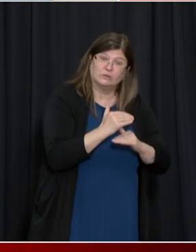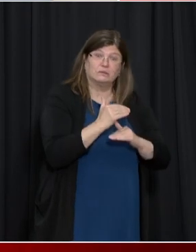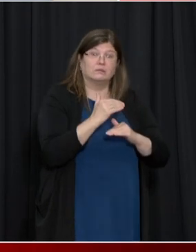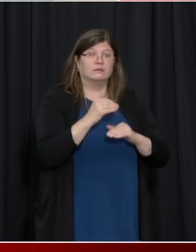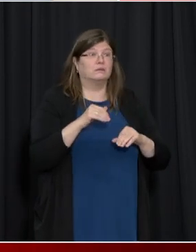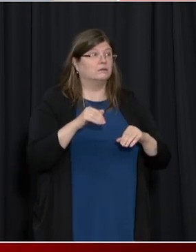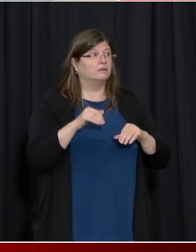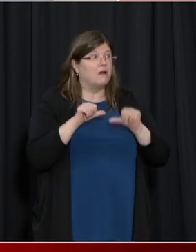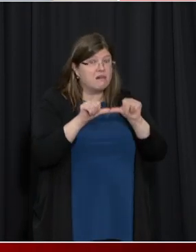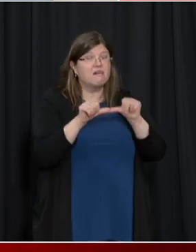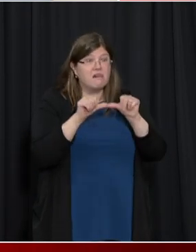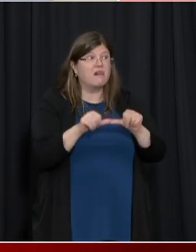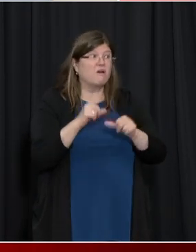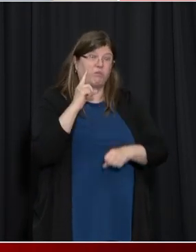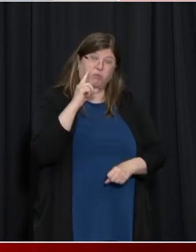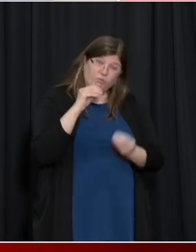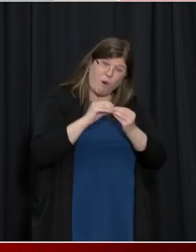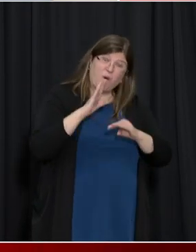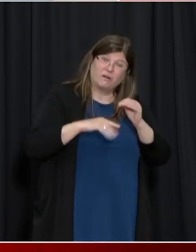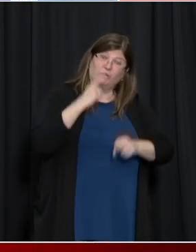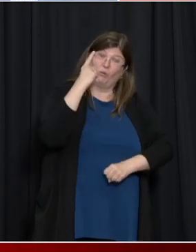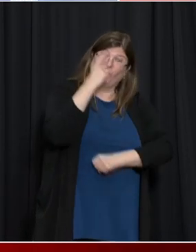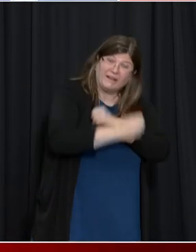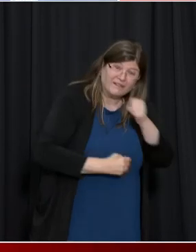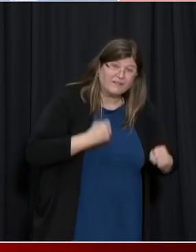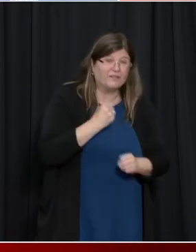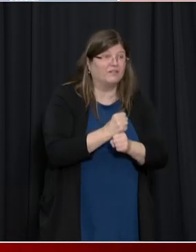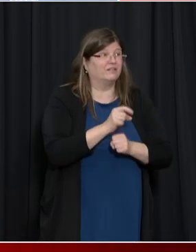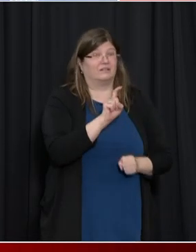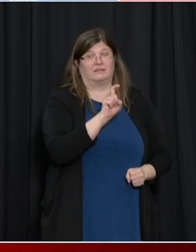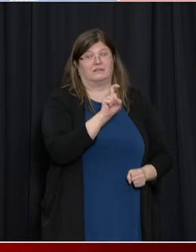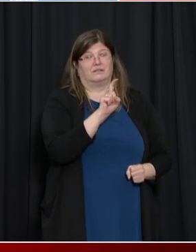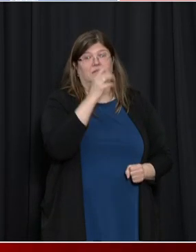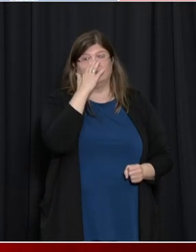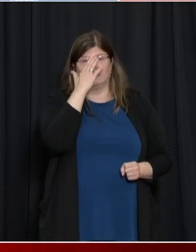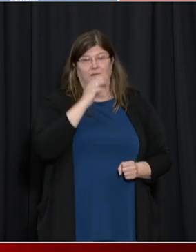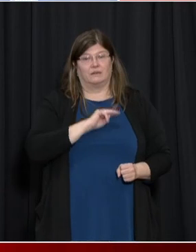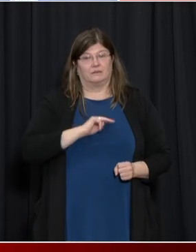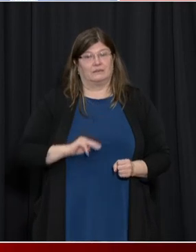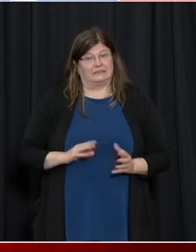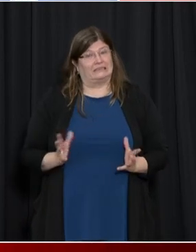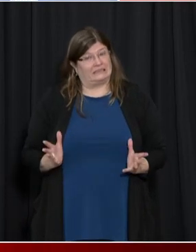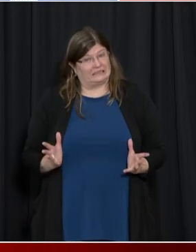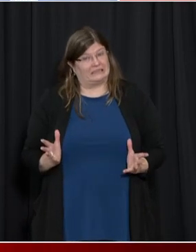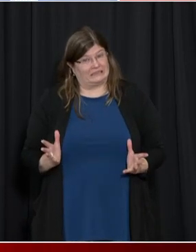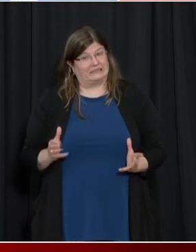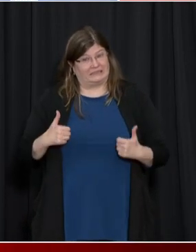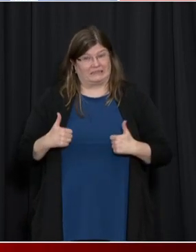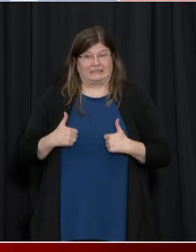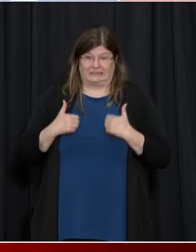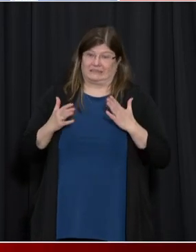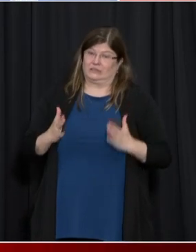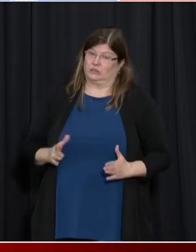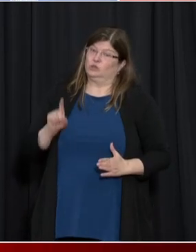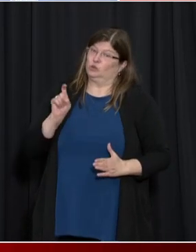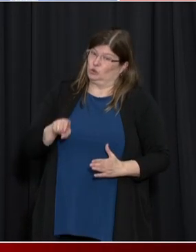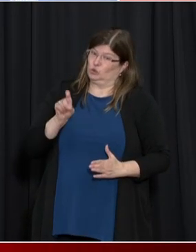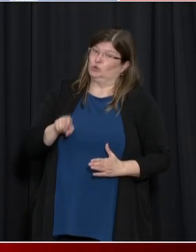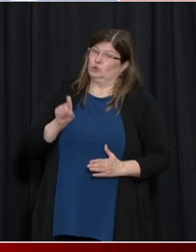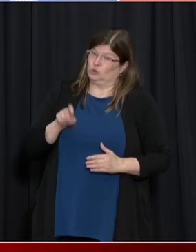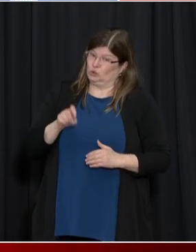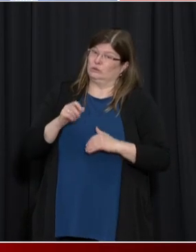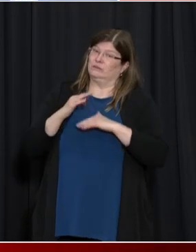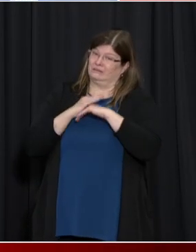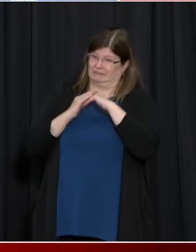to have the vaccine? I think residents should be assured that we are going to make health recommendations